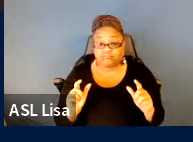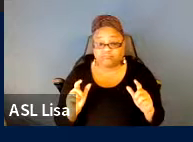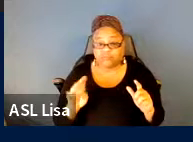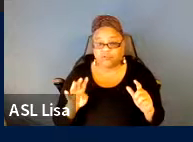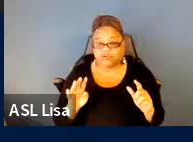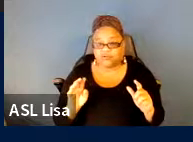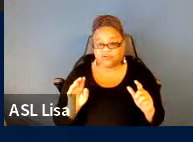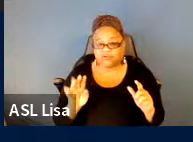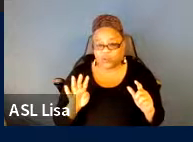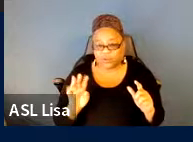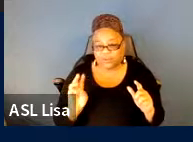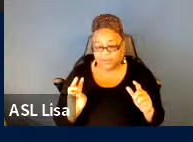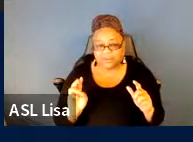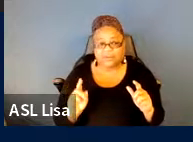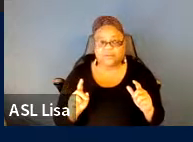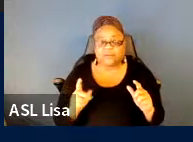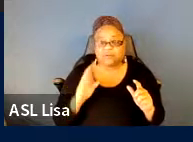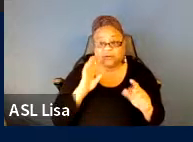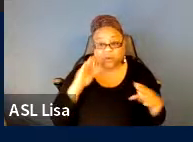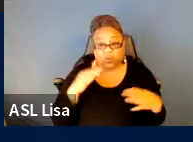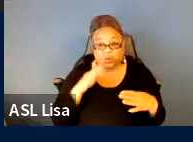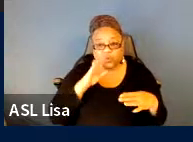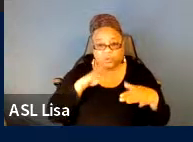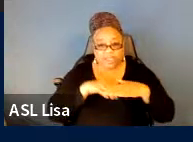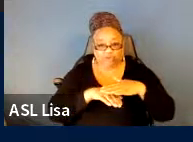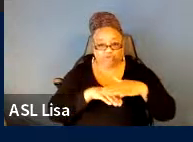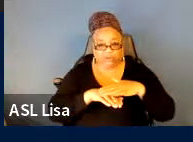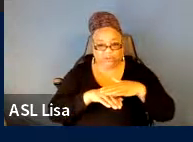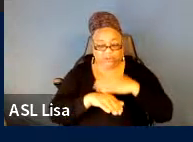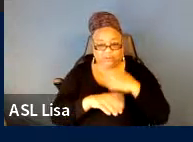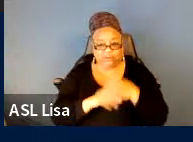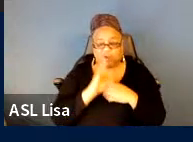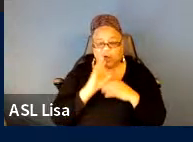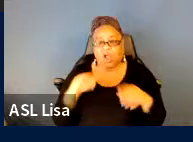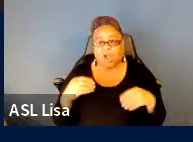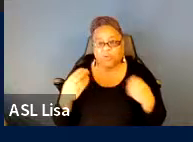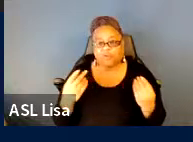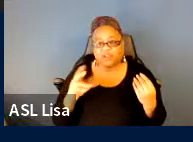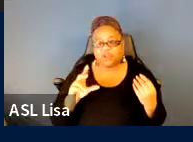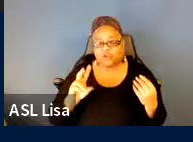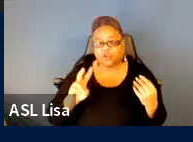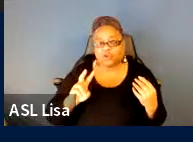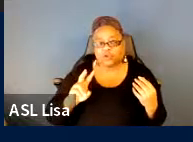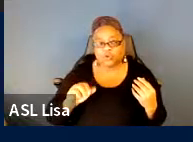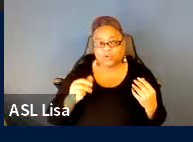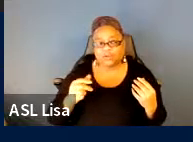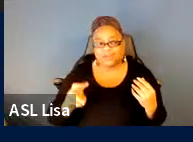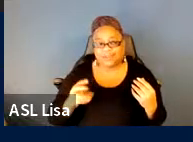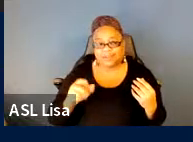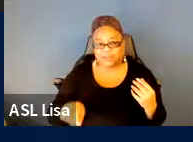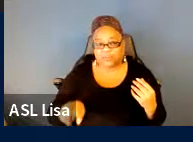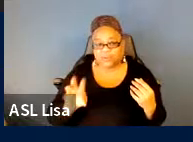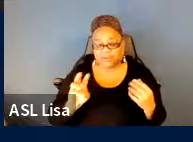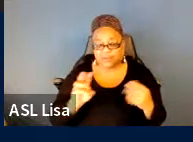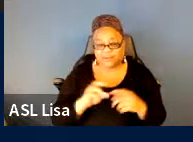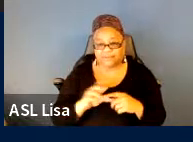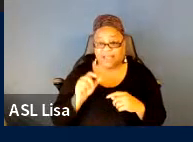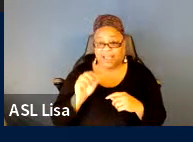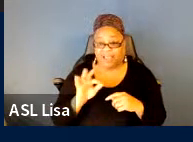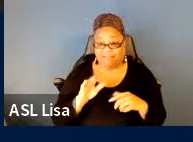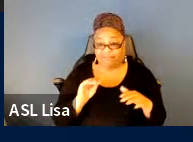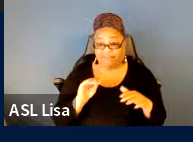Slide 46 focuses on entrances, which is provision 216.6. If a facility has